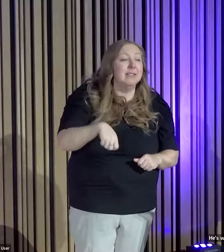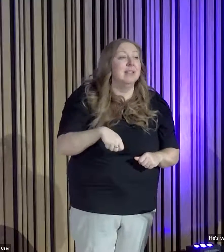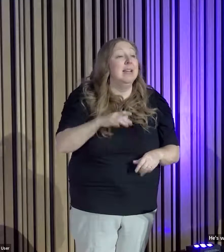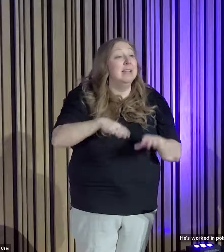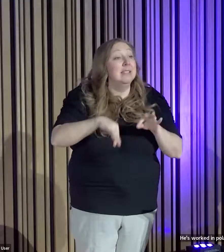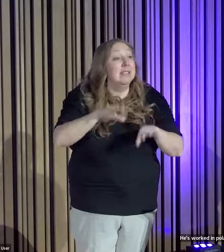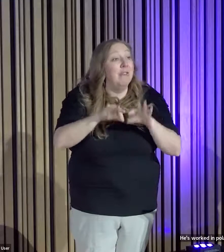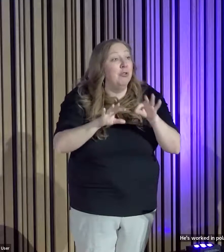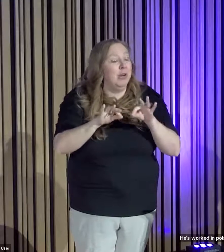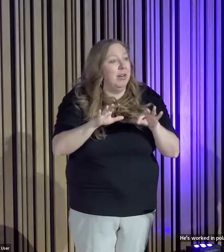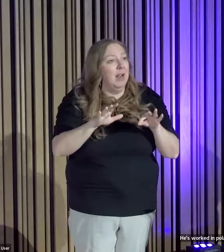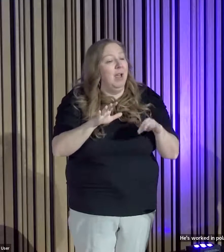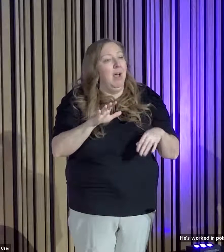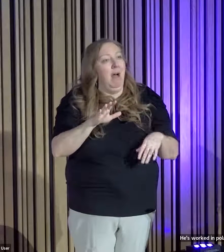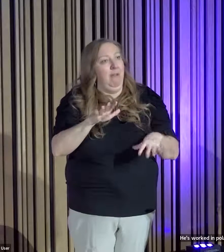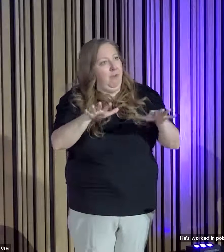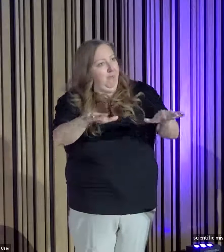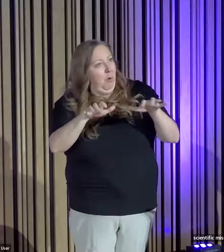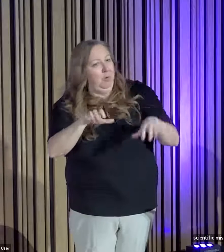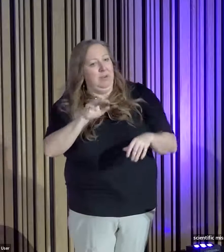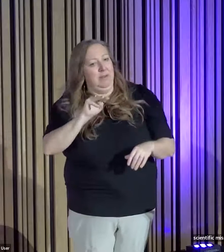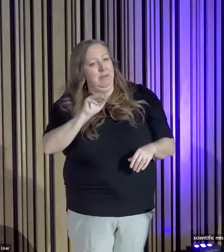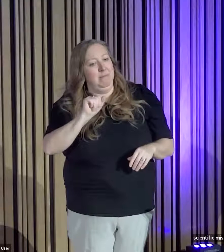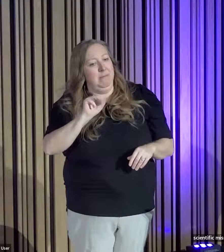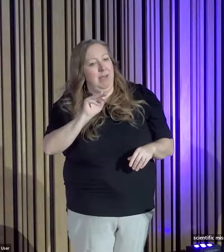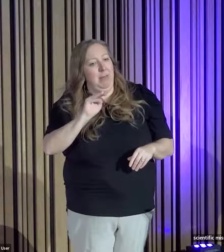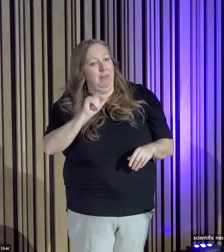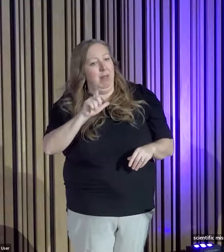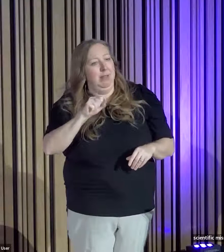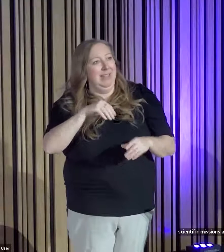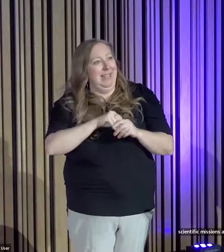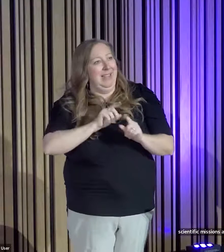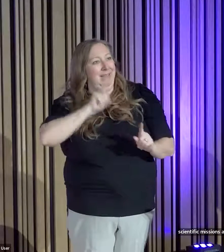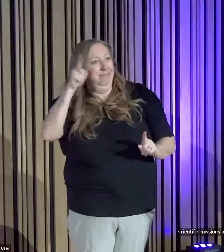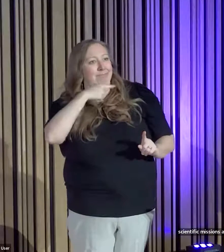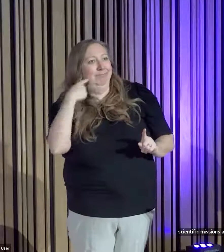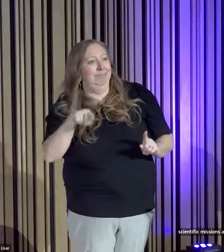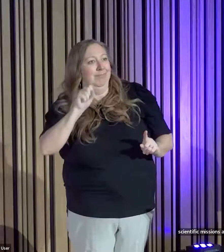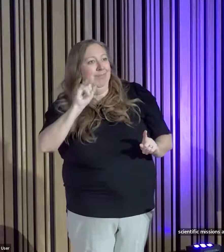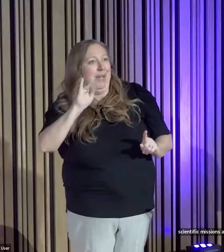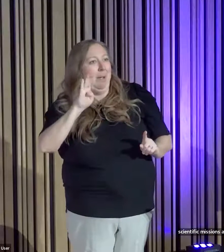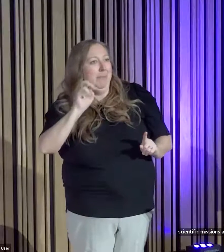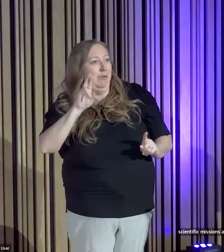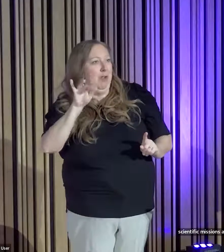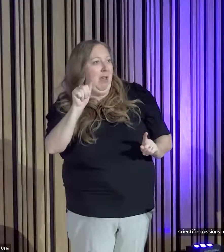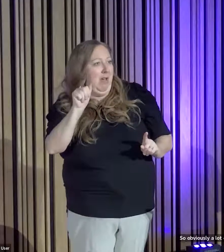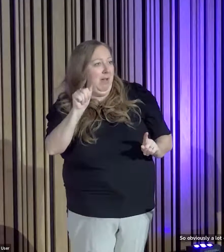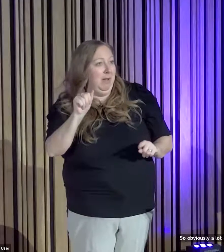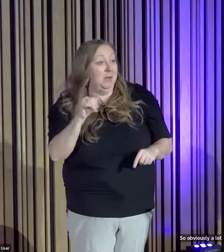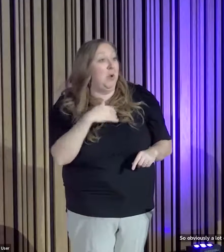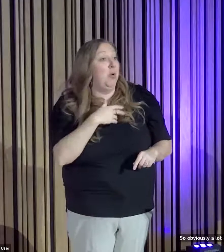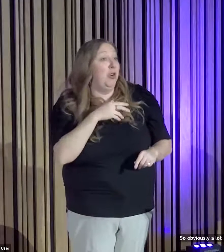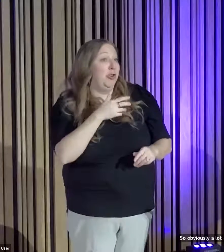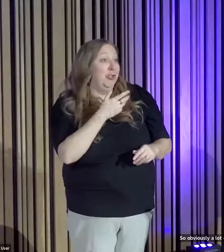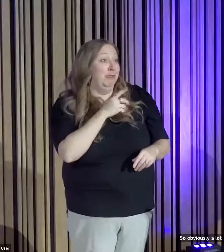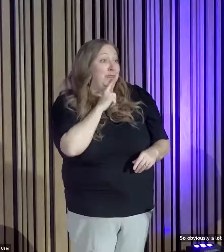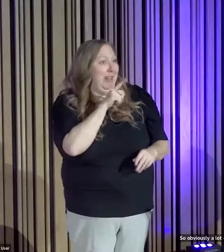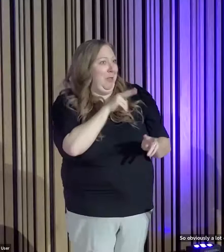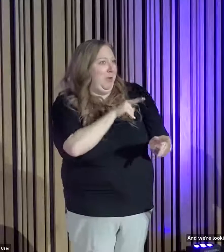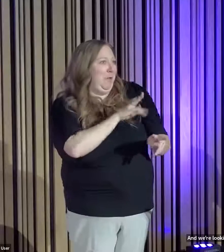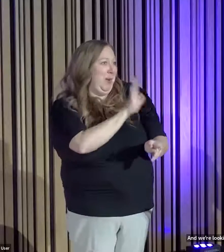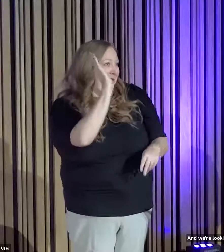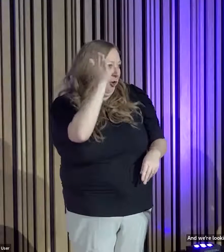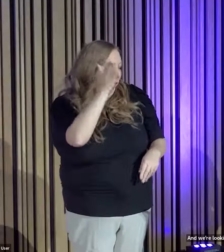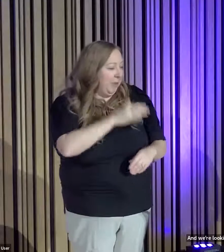of a frozen mammoth in Siberia. So obviously a lot of experience in this kind of science, and we're looking forward to hearing from him. Next, you'll get a chance to